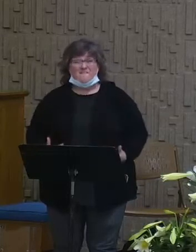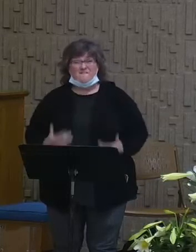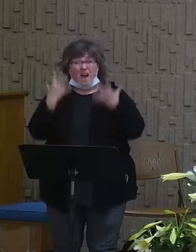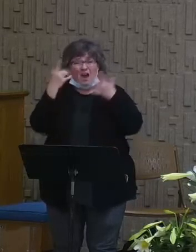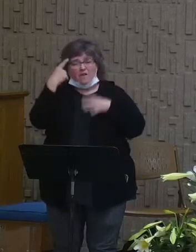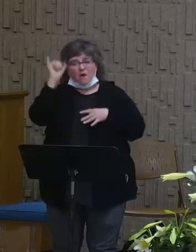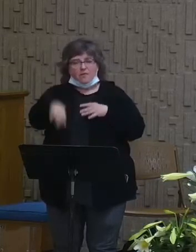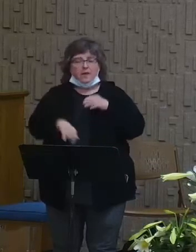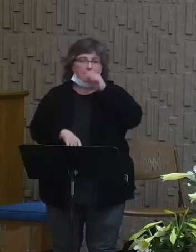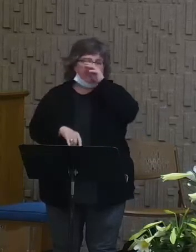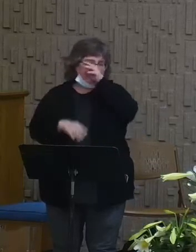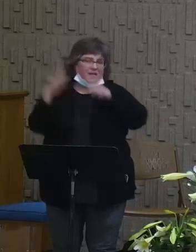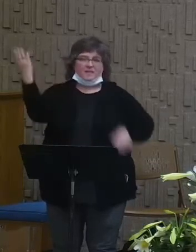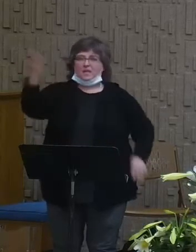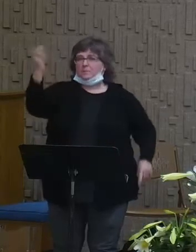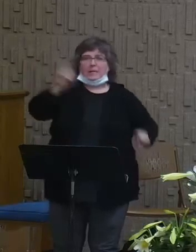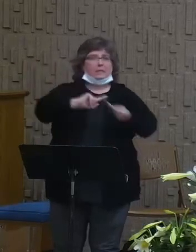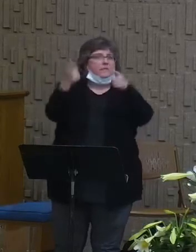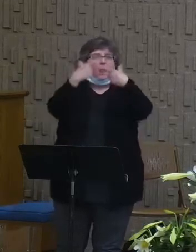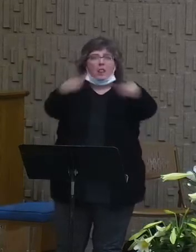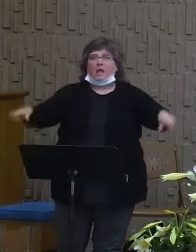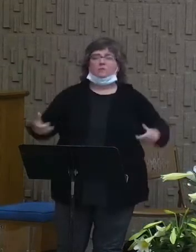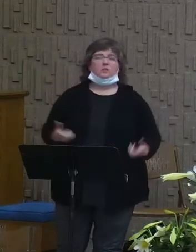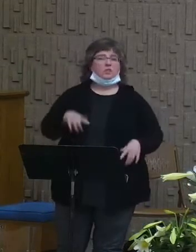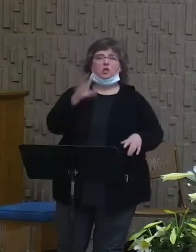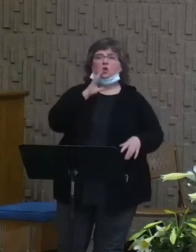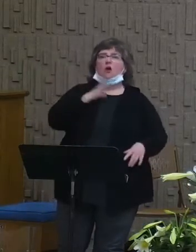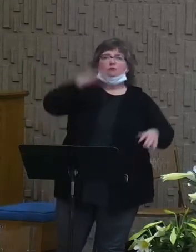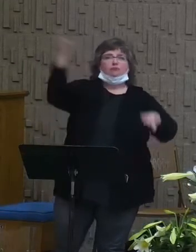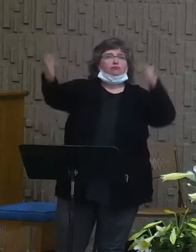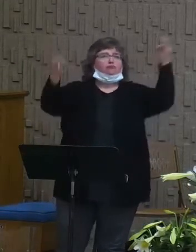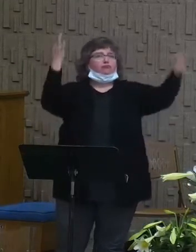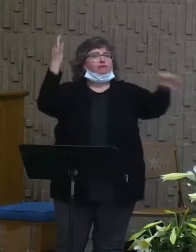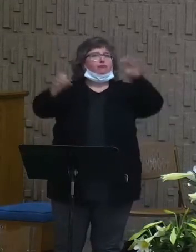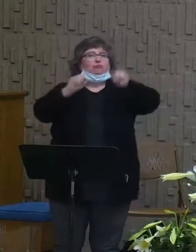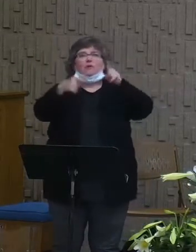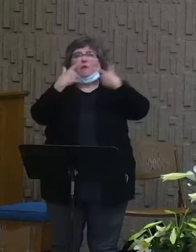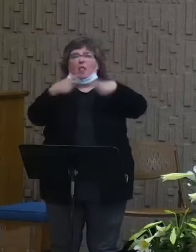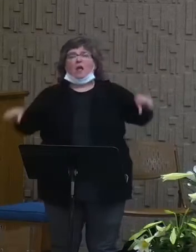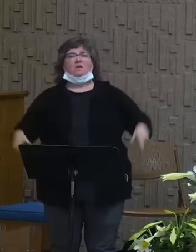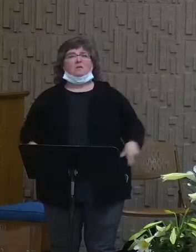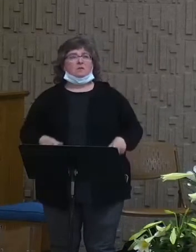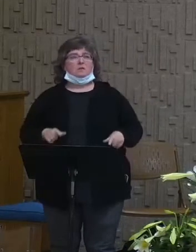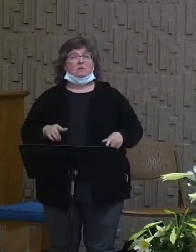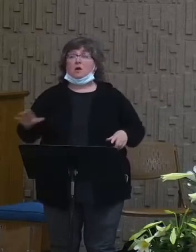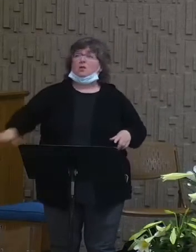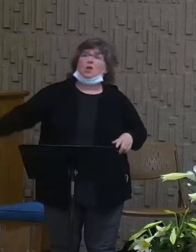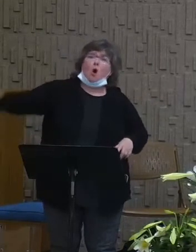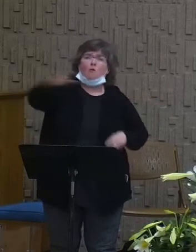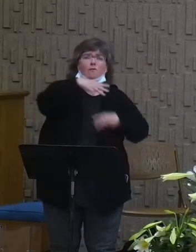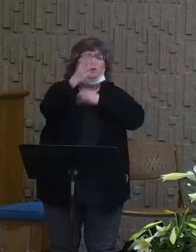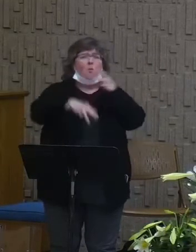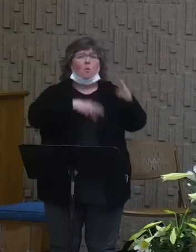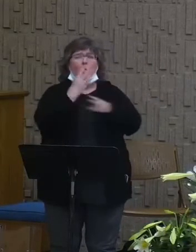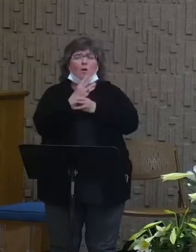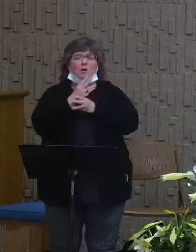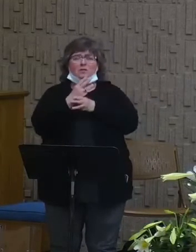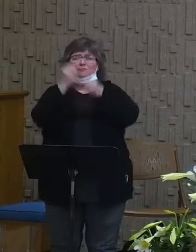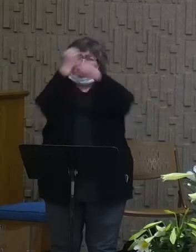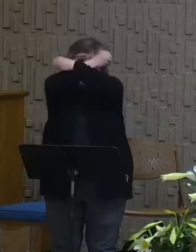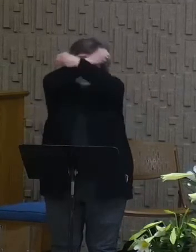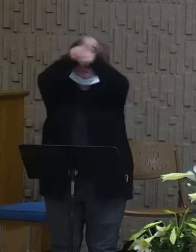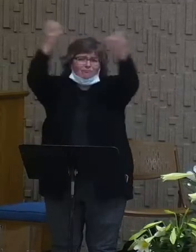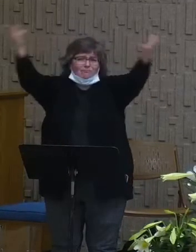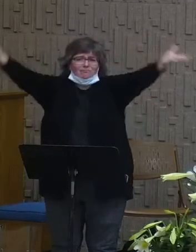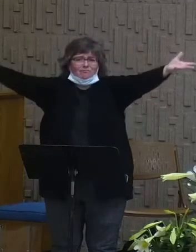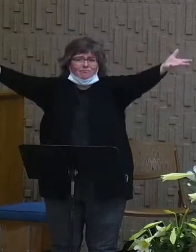fire, and they're speaking in tongues and foreign languages, and they're going across the world to spread the